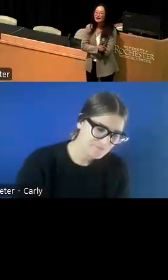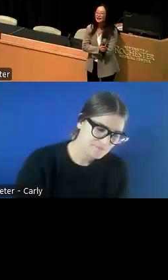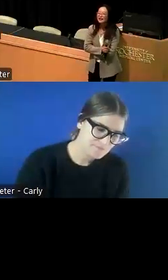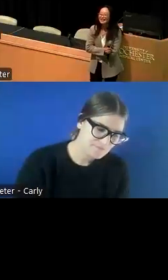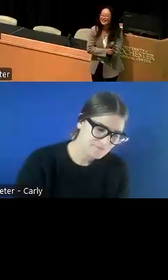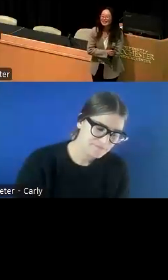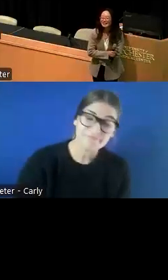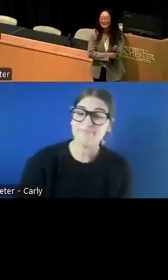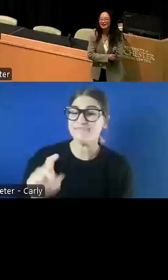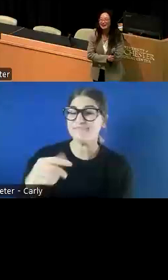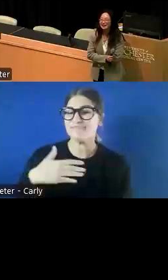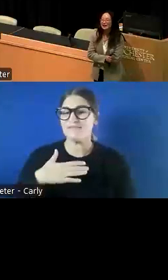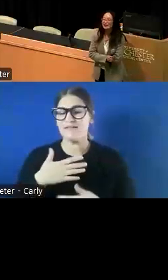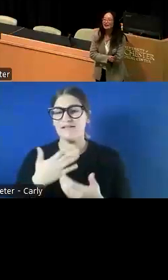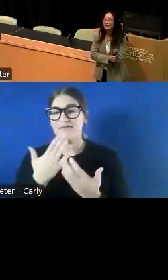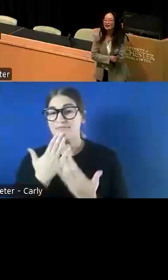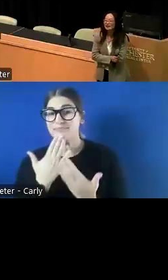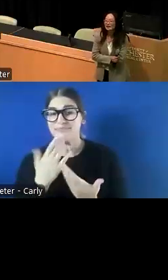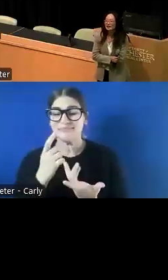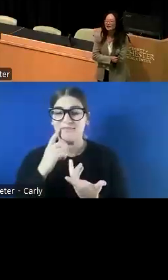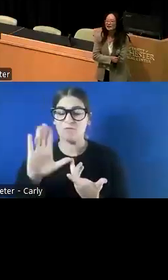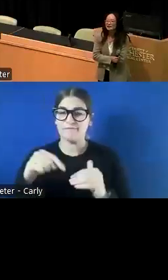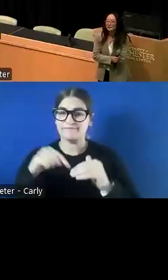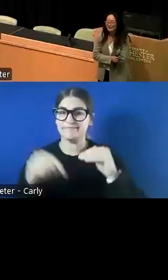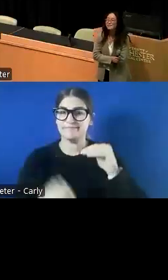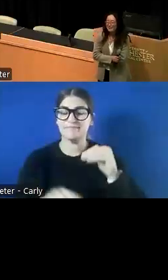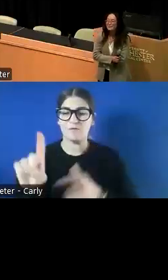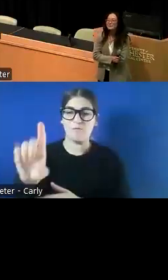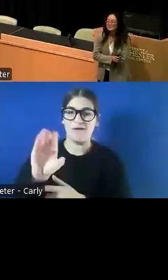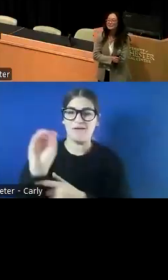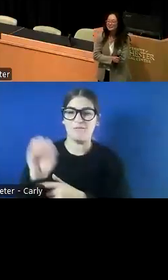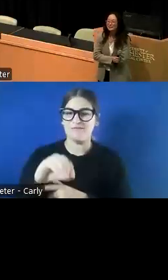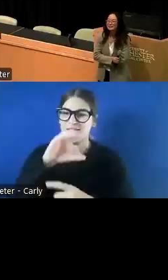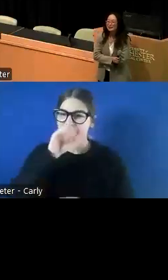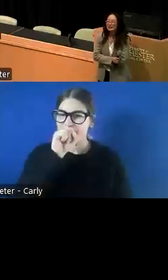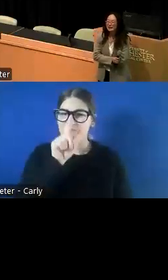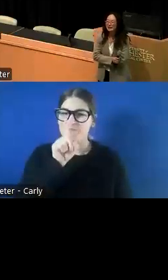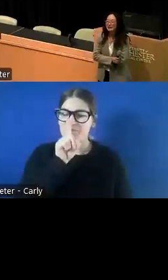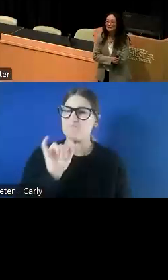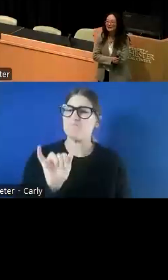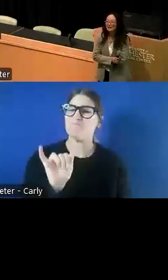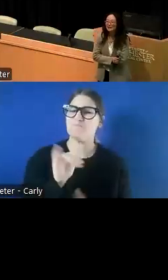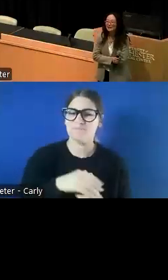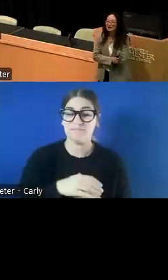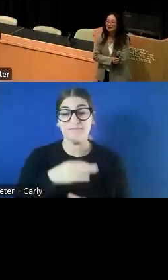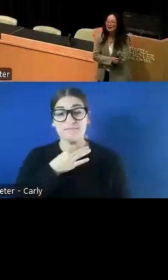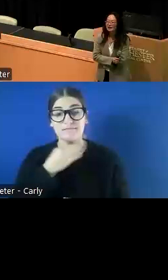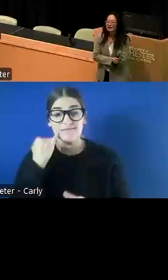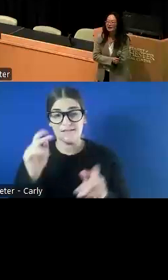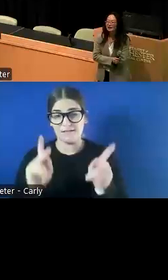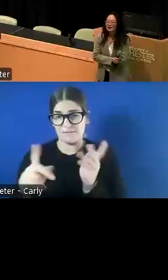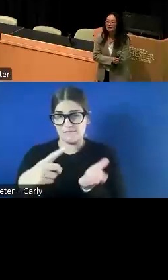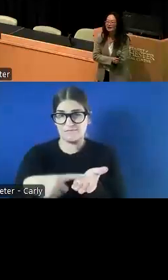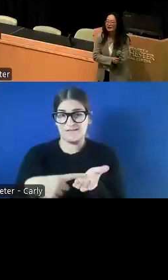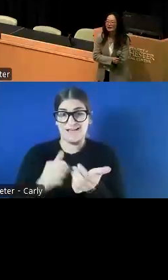I'm appreciating the intensity of that 100% confidentiality. And so I'm wondering if people talk explicitly about how